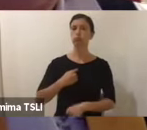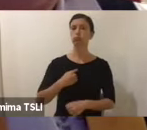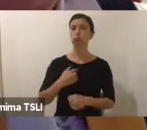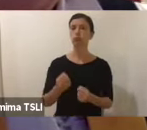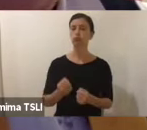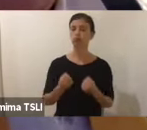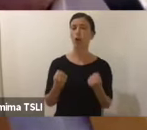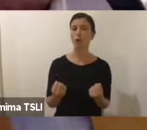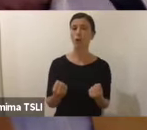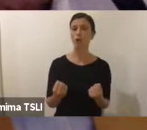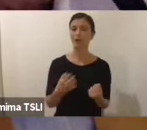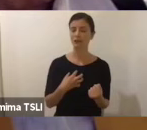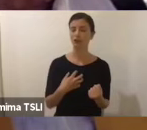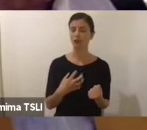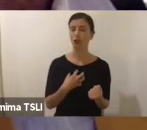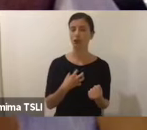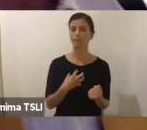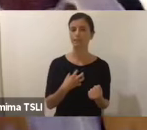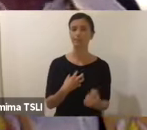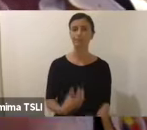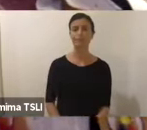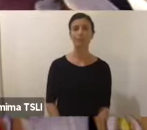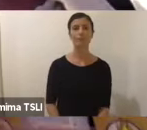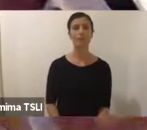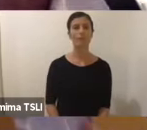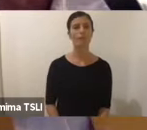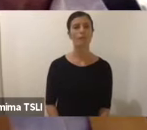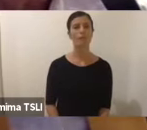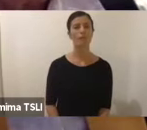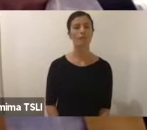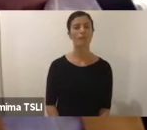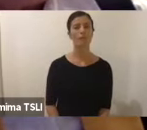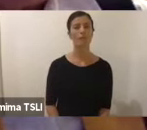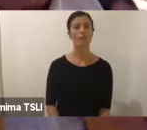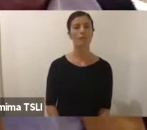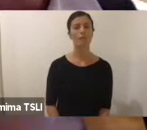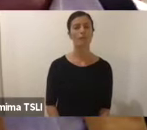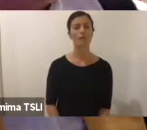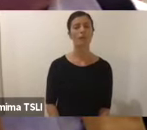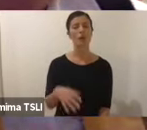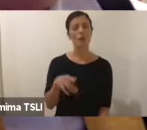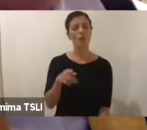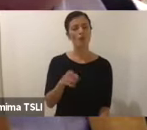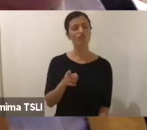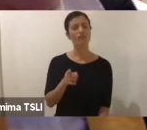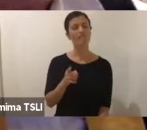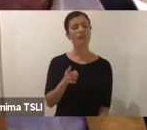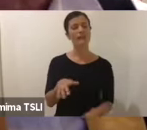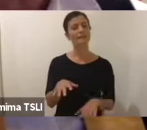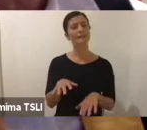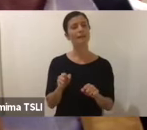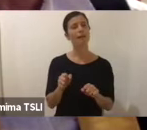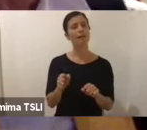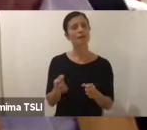and it started a bit of a train obviously of conversations and you know that something